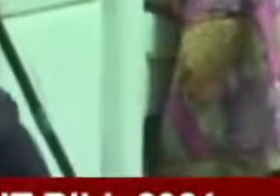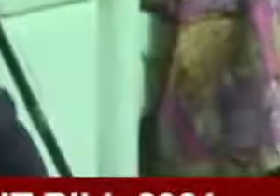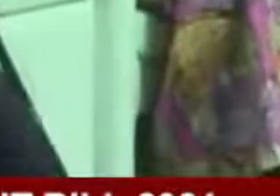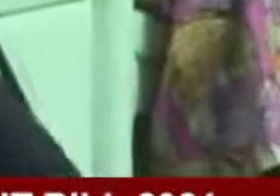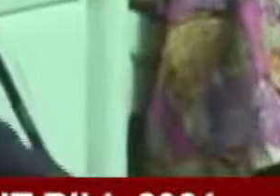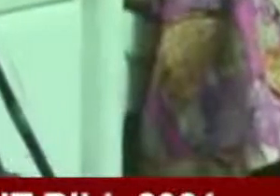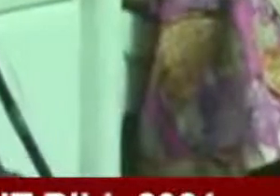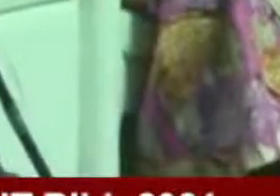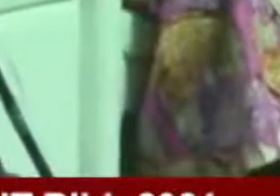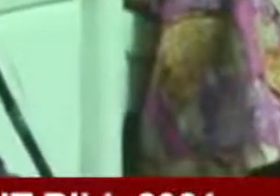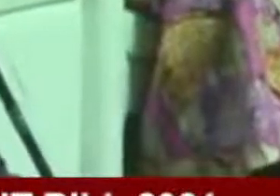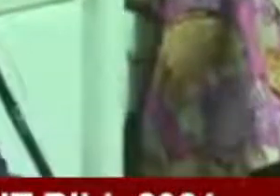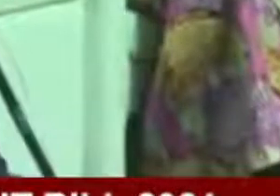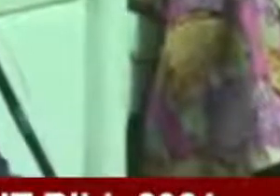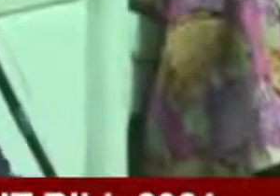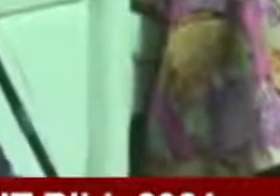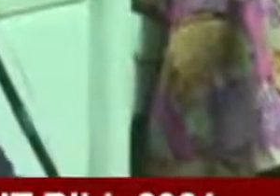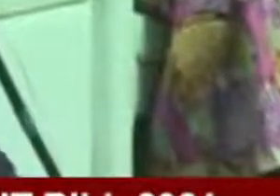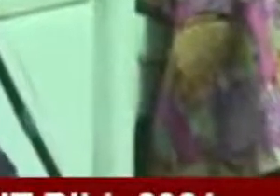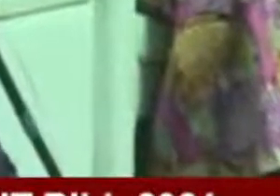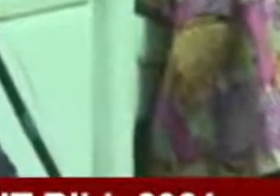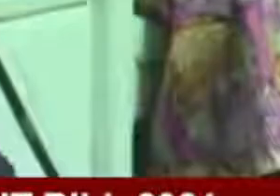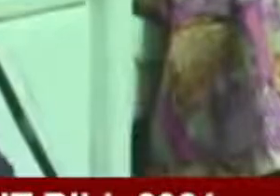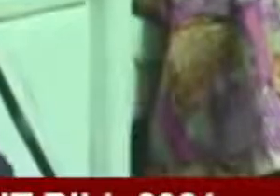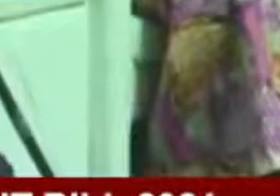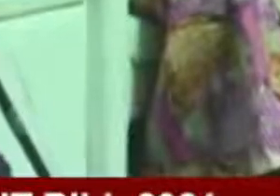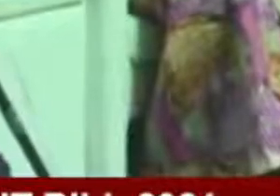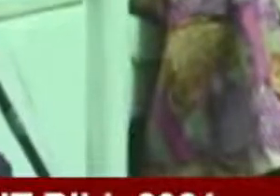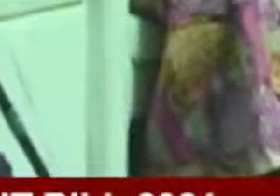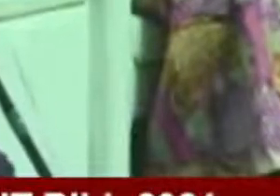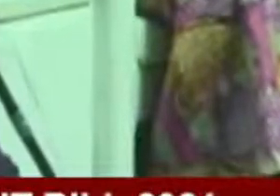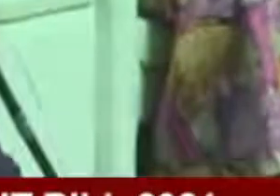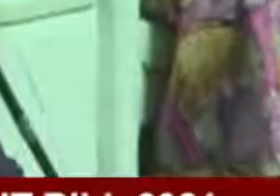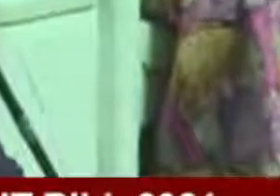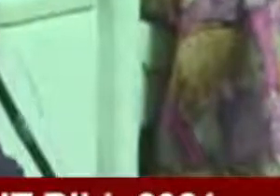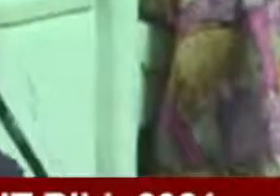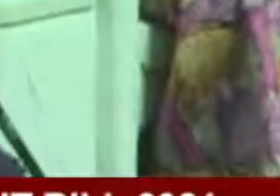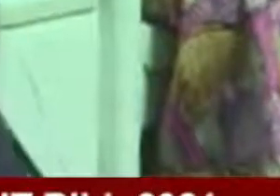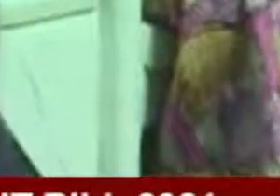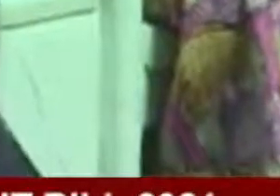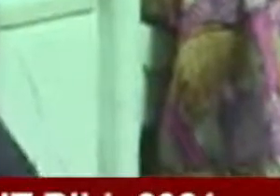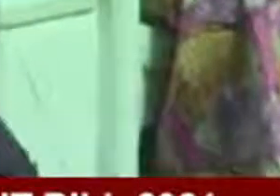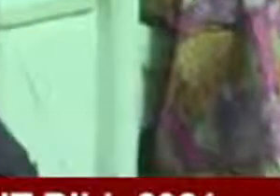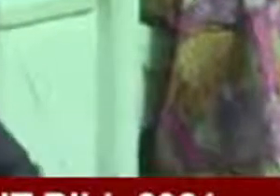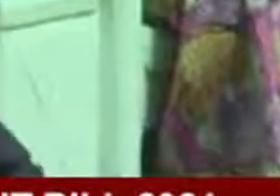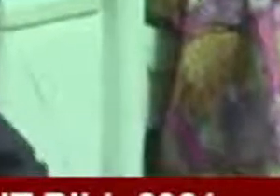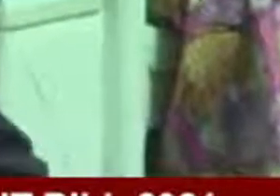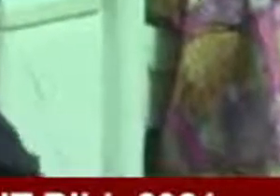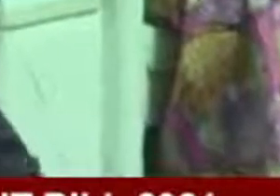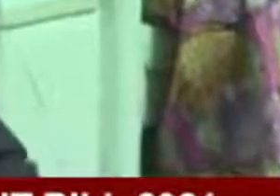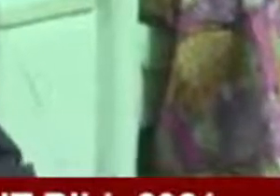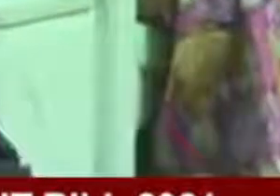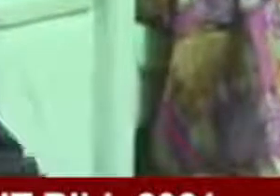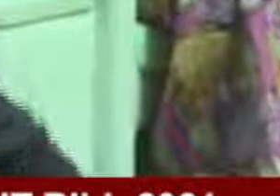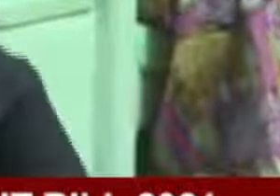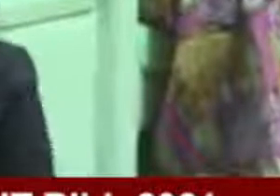to political parties. I think I agree with that. That's why we all have different ideologies and ways of doing things, so that we all can decide